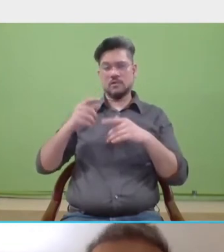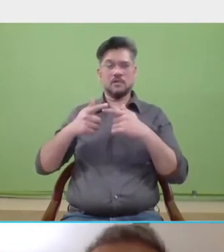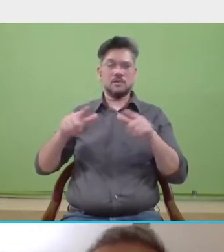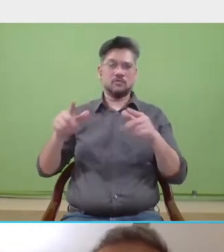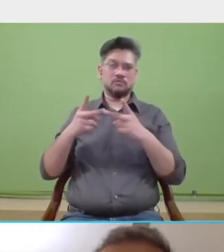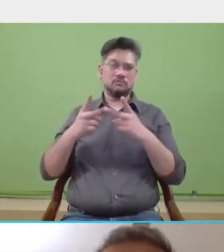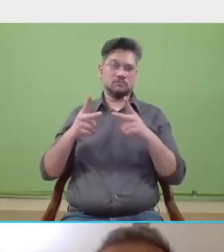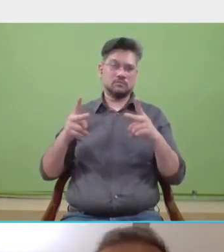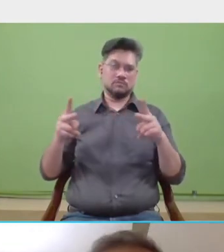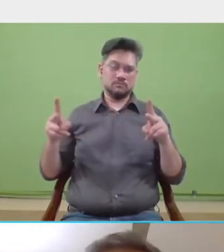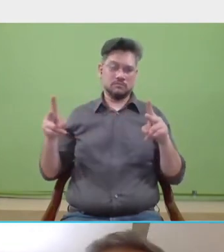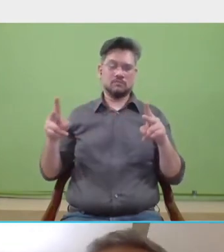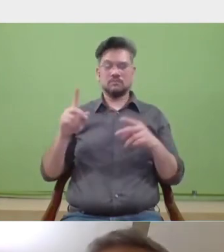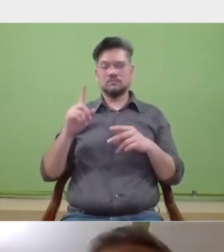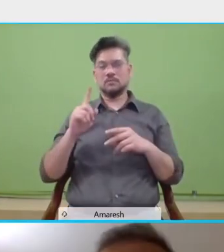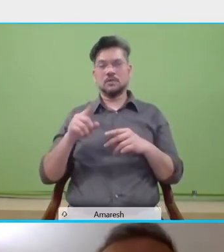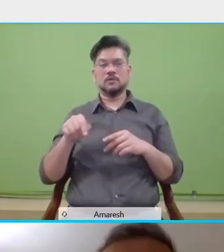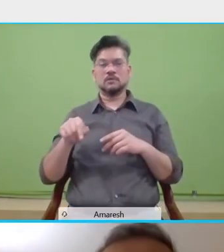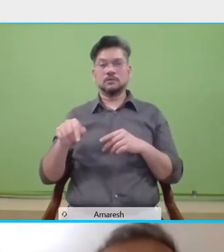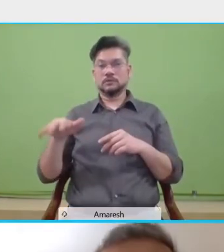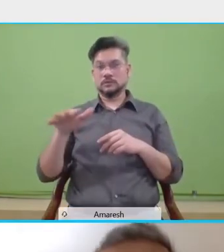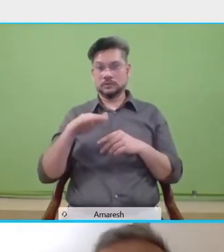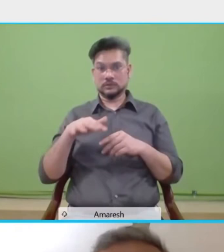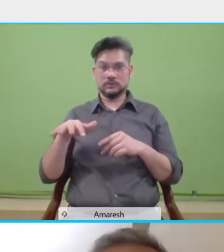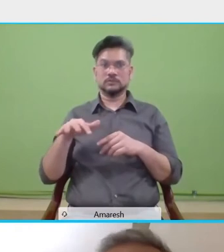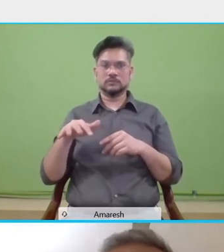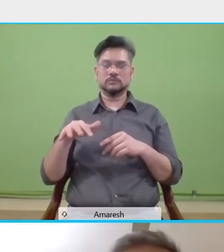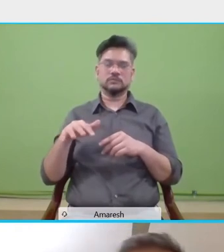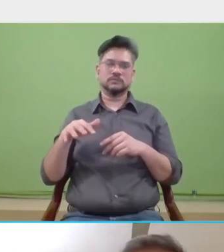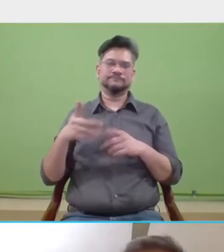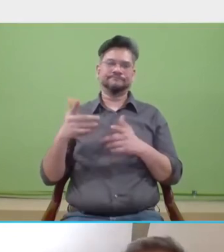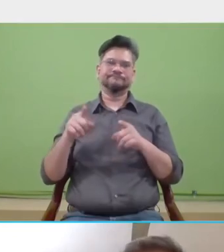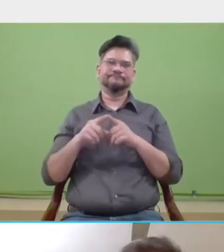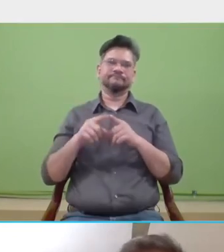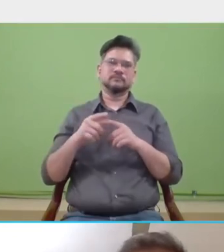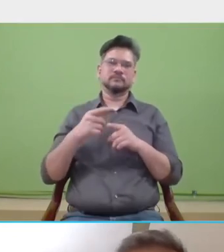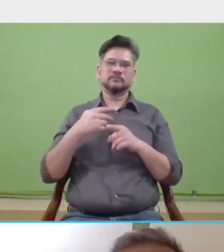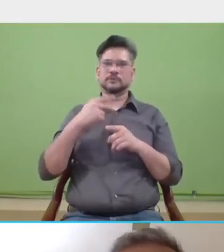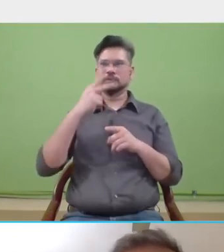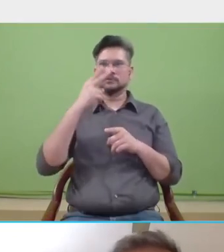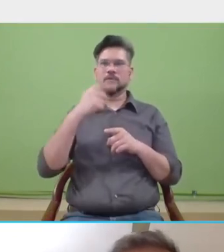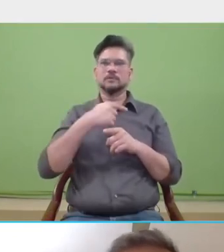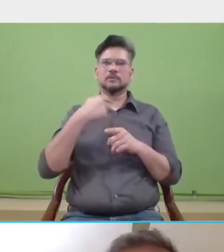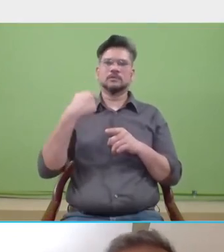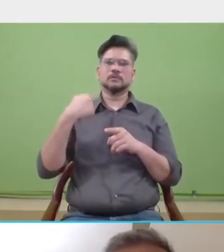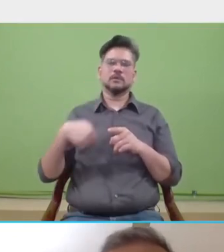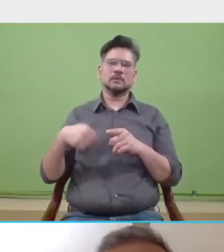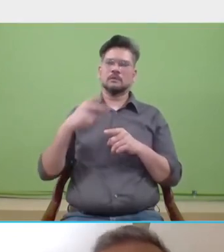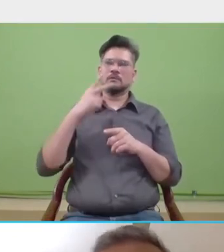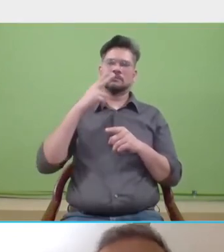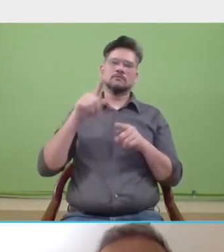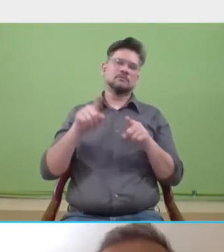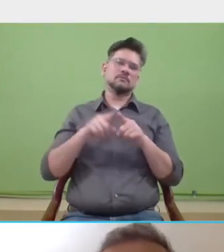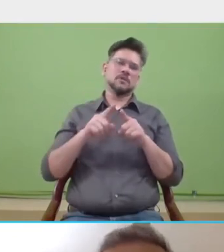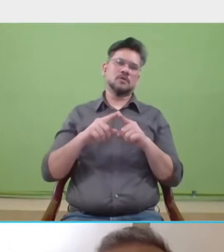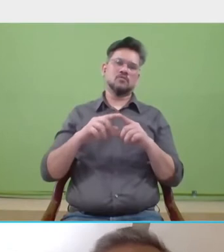been sort of the picture that emerges from china is a of a homogeneous country with